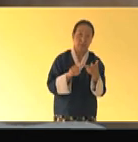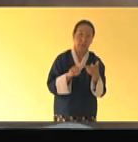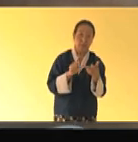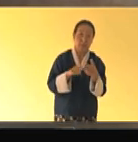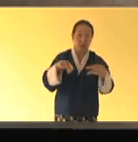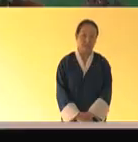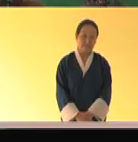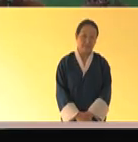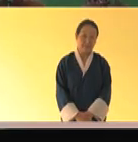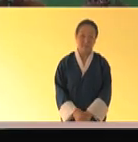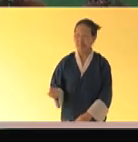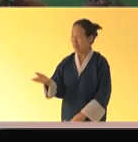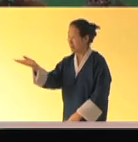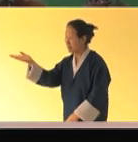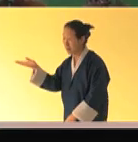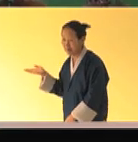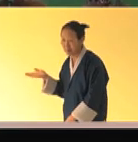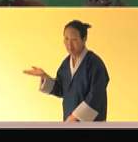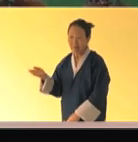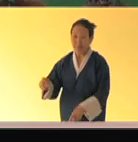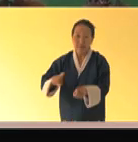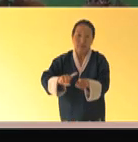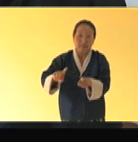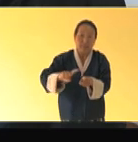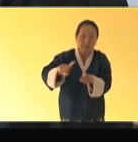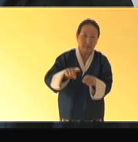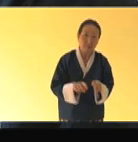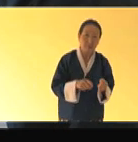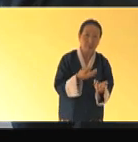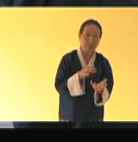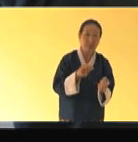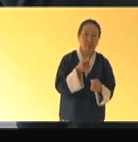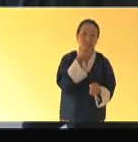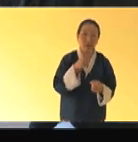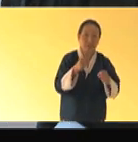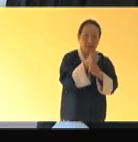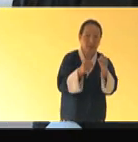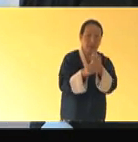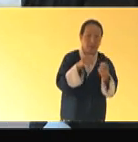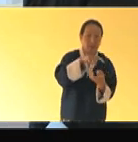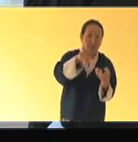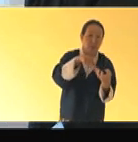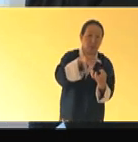dye, fruit. Here is the display of our common traditional medicine that are used in our